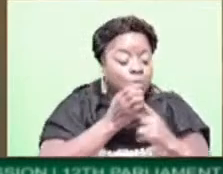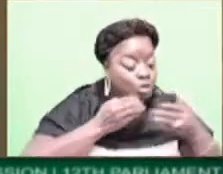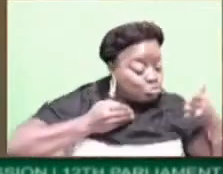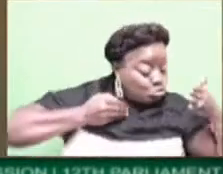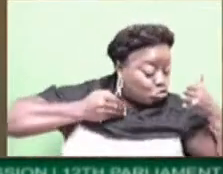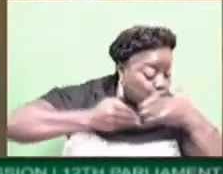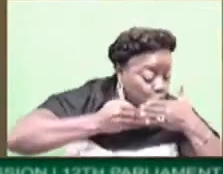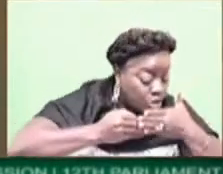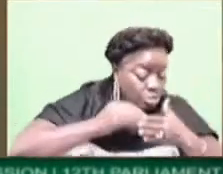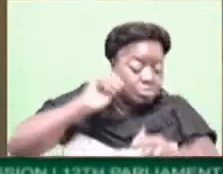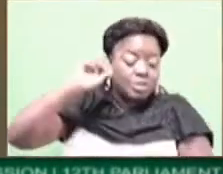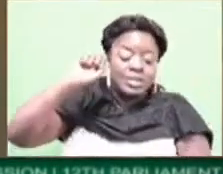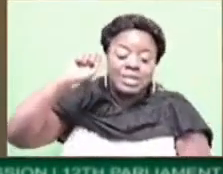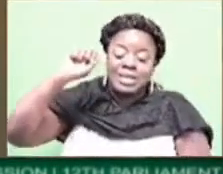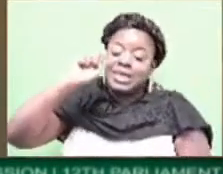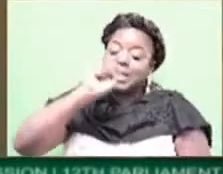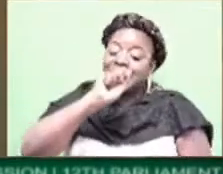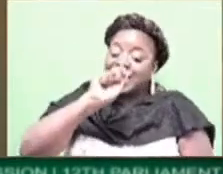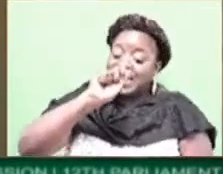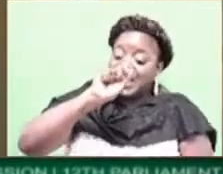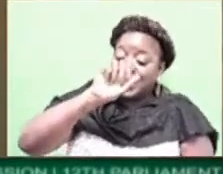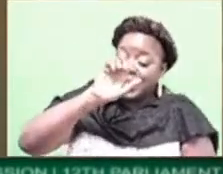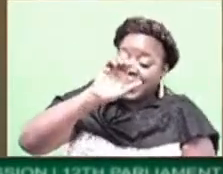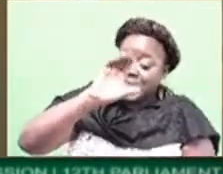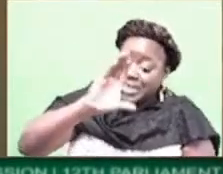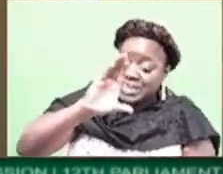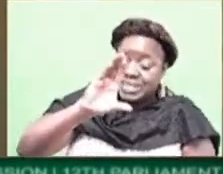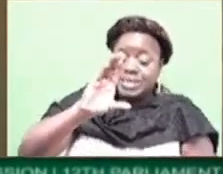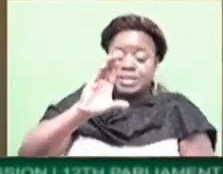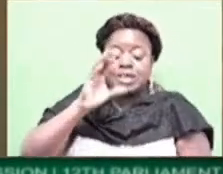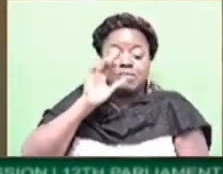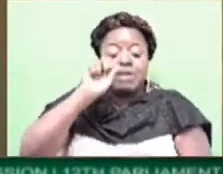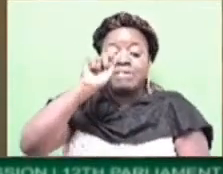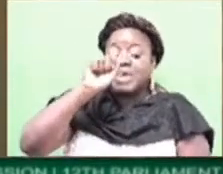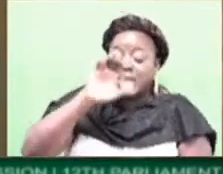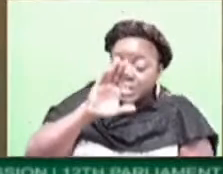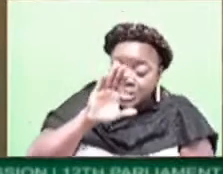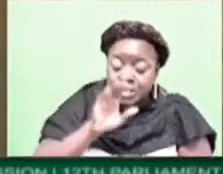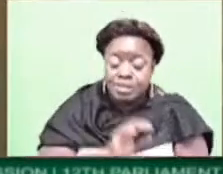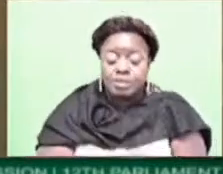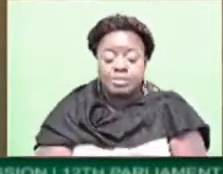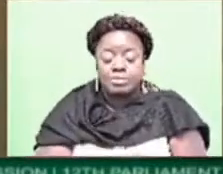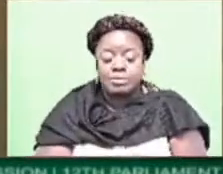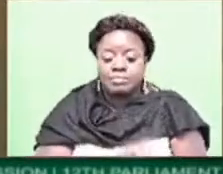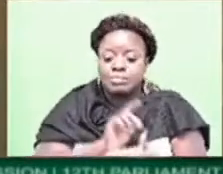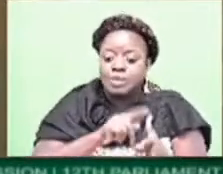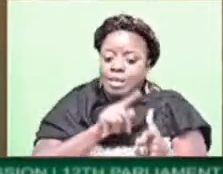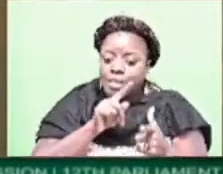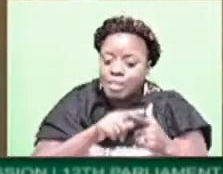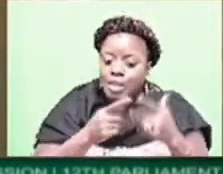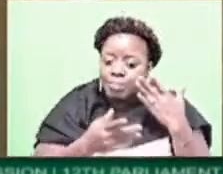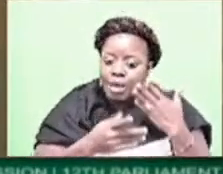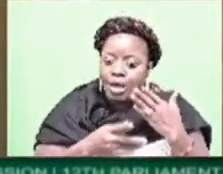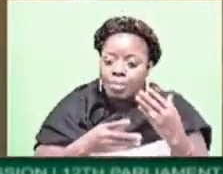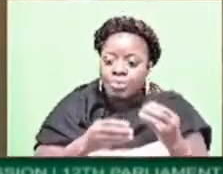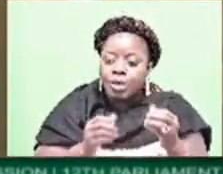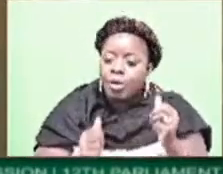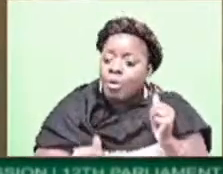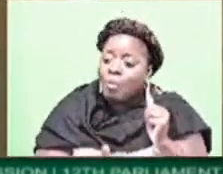air-conditioned environment where you don't have air transfer and air exchange, your chances of contracting